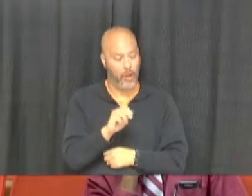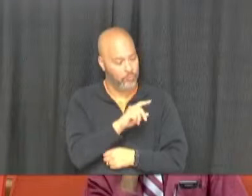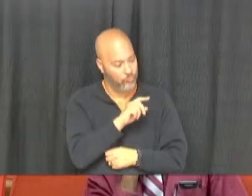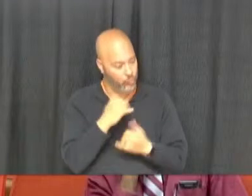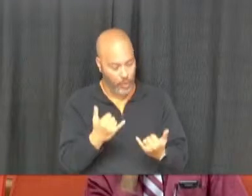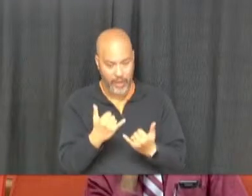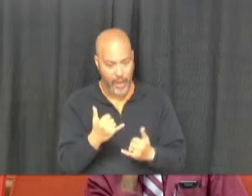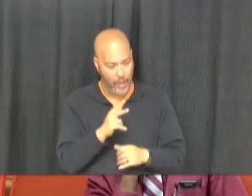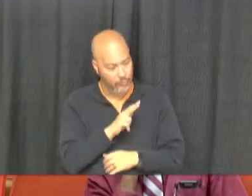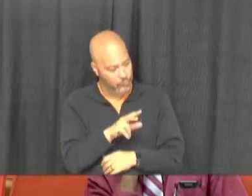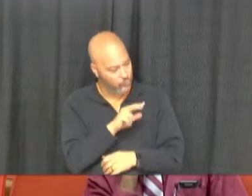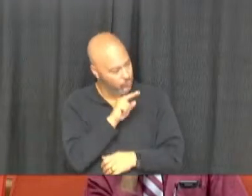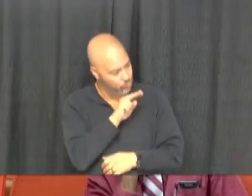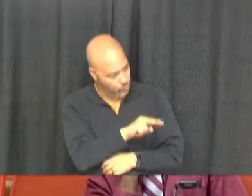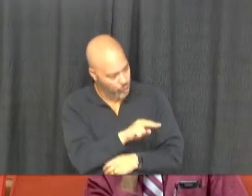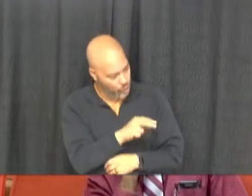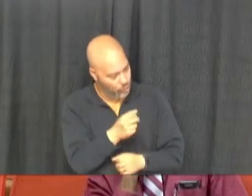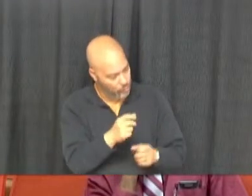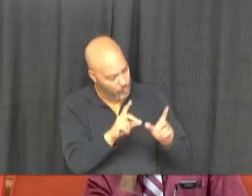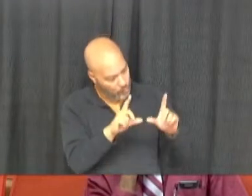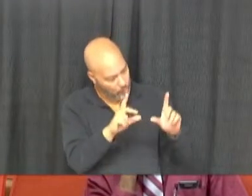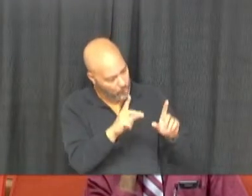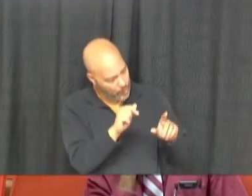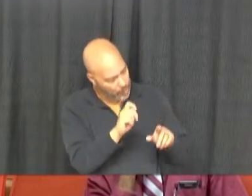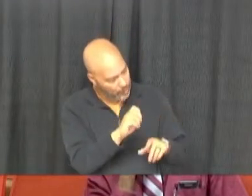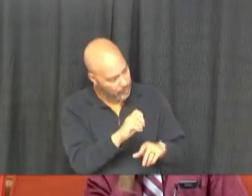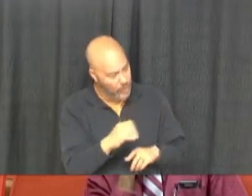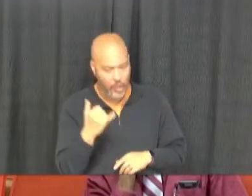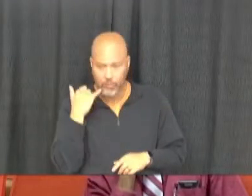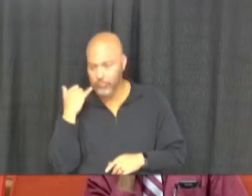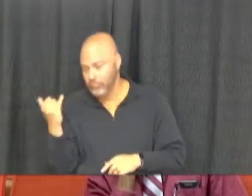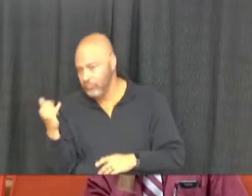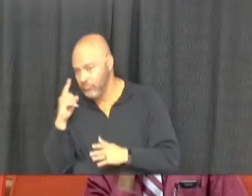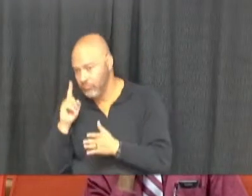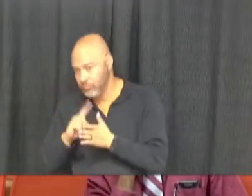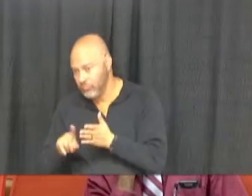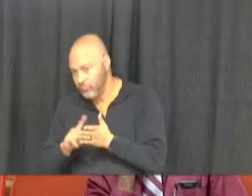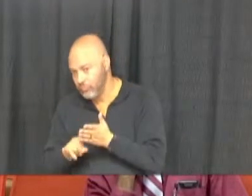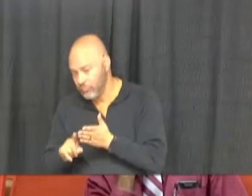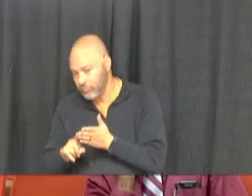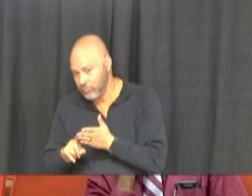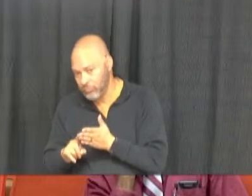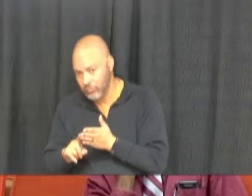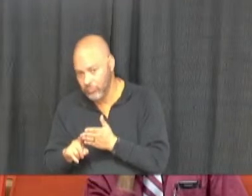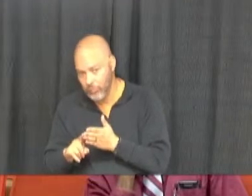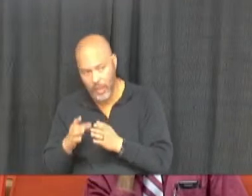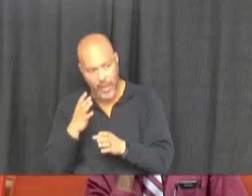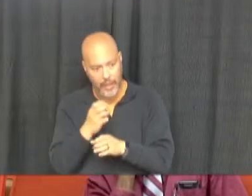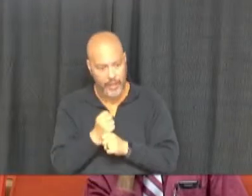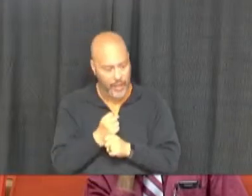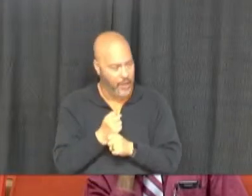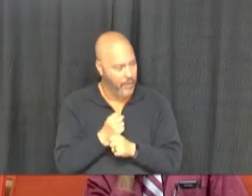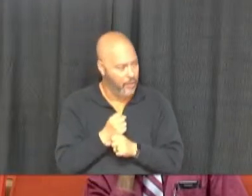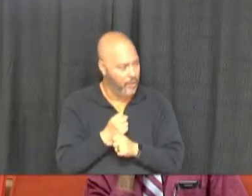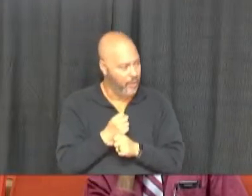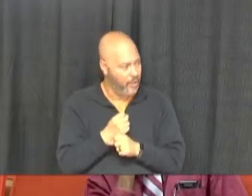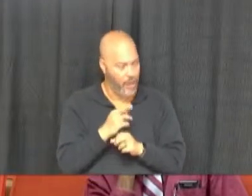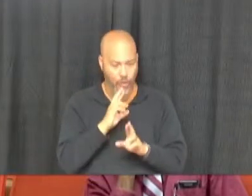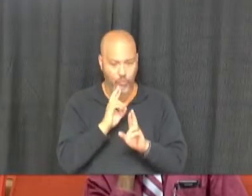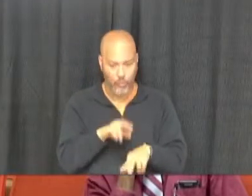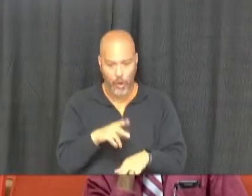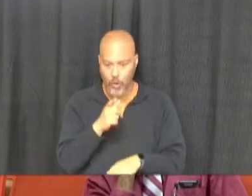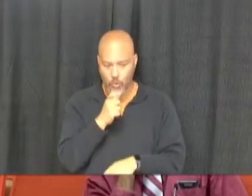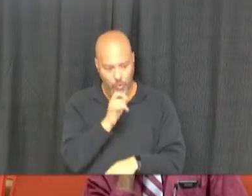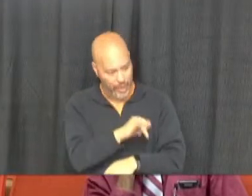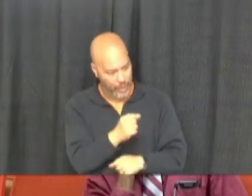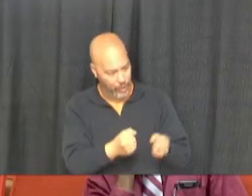lot right now, look at somebody's license plate, call it in to dispatch, and get a readout, a report on